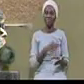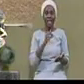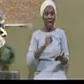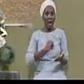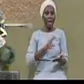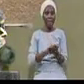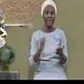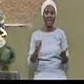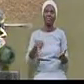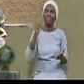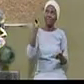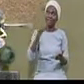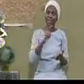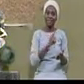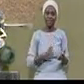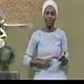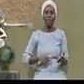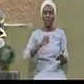it is well with me.